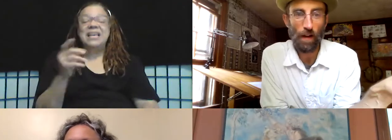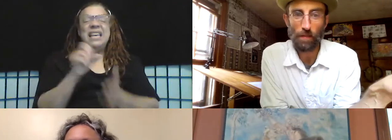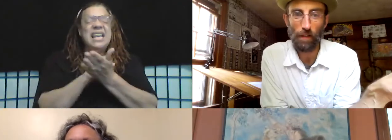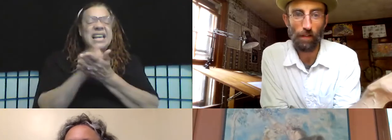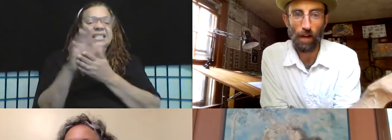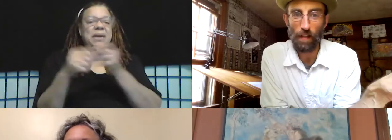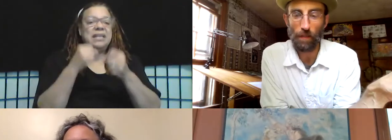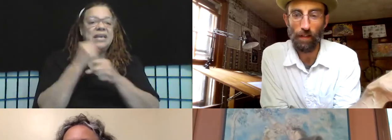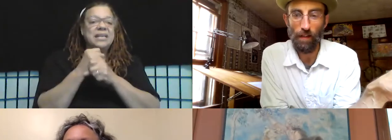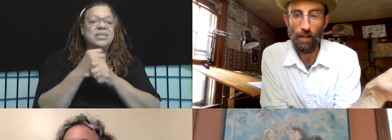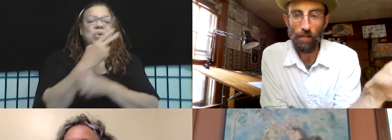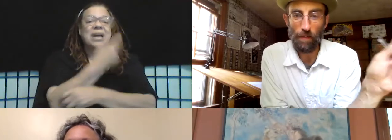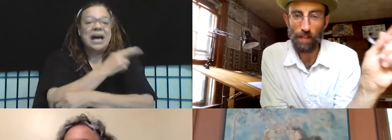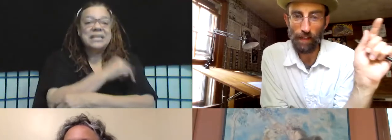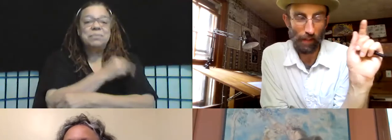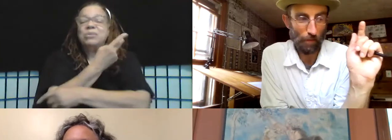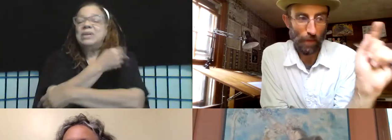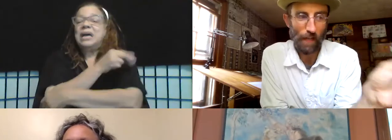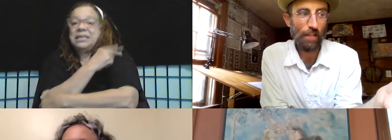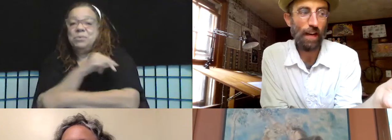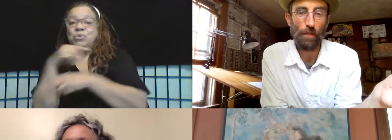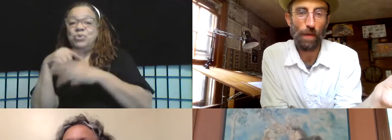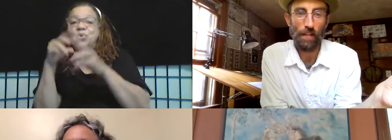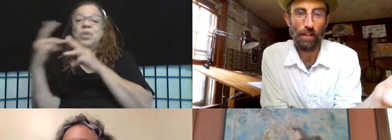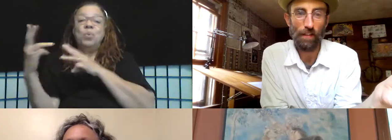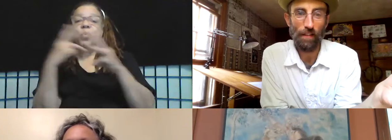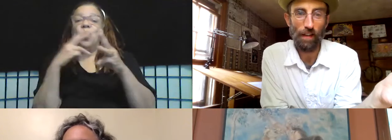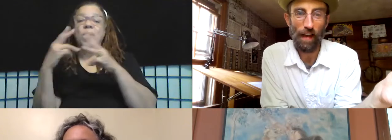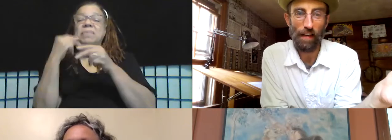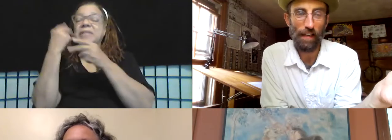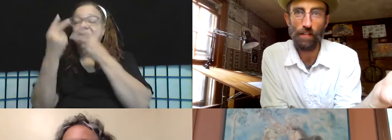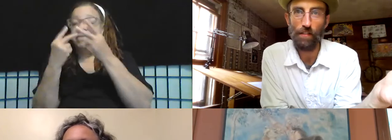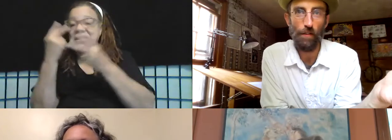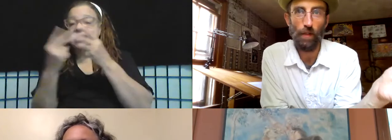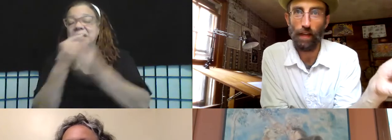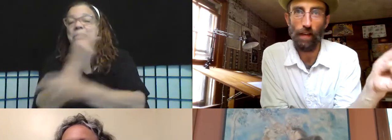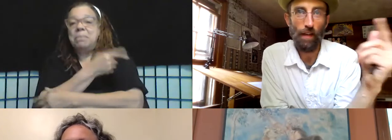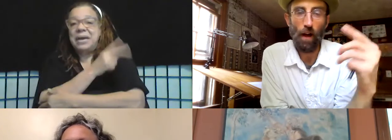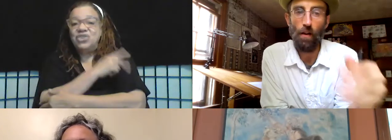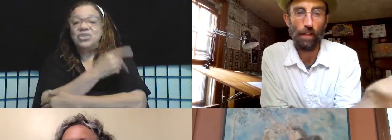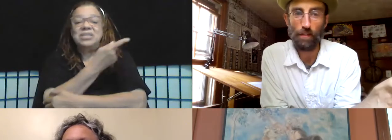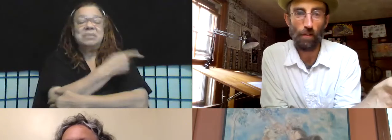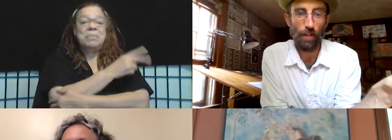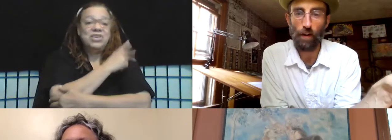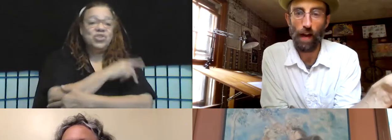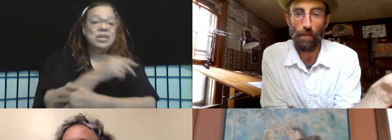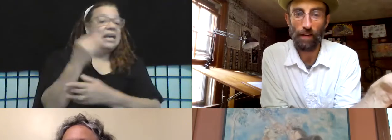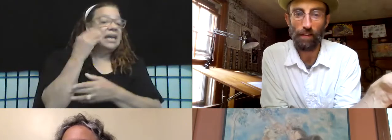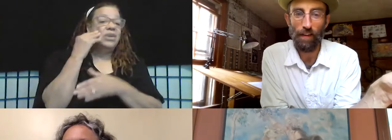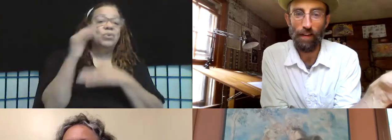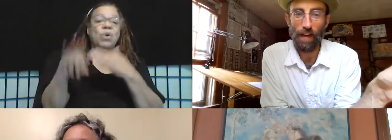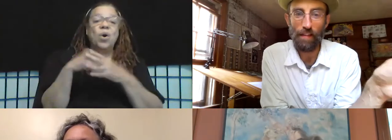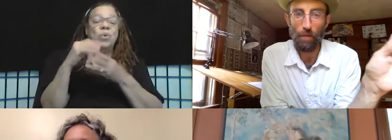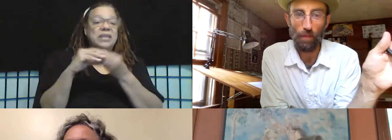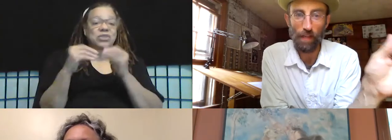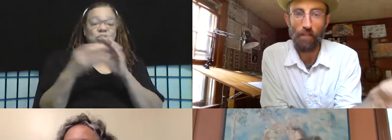going from hospital to hospital, visiting patient after patient. And he just knew, like, all these stories are